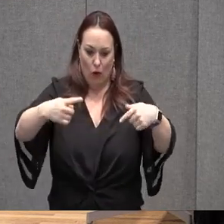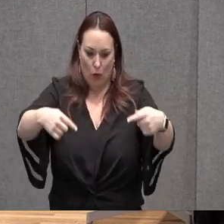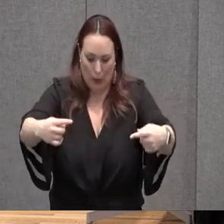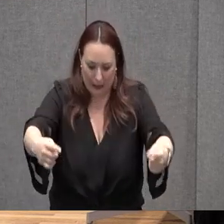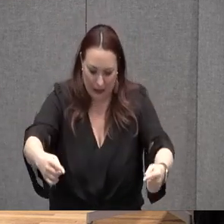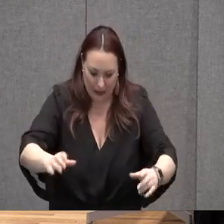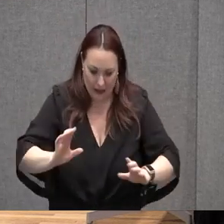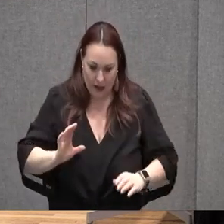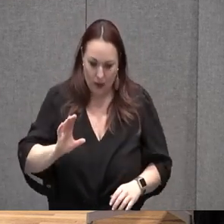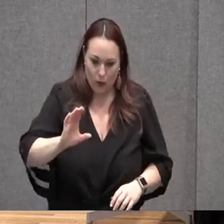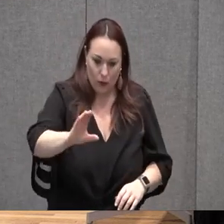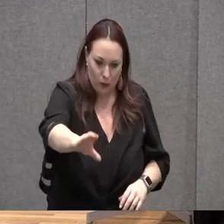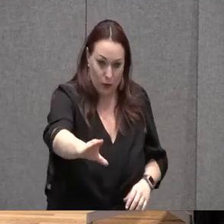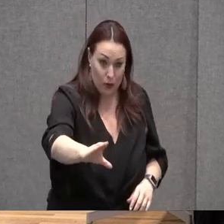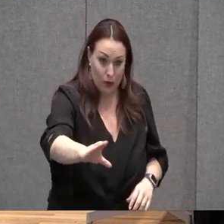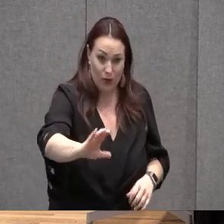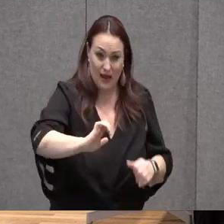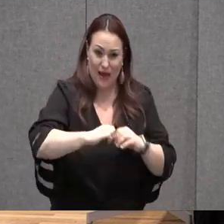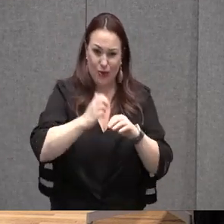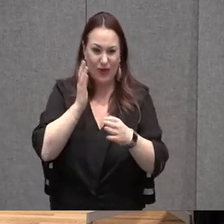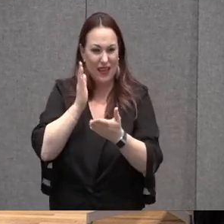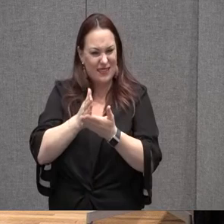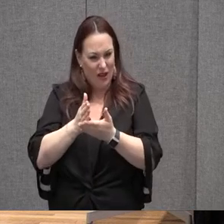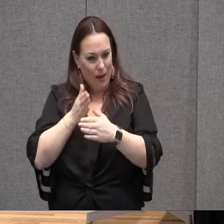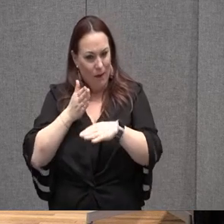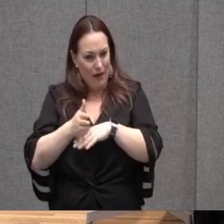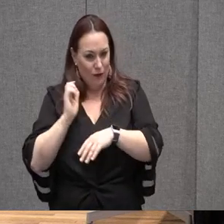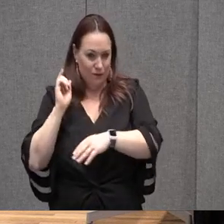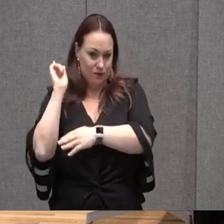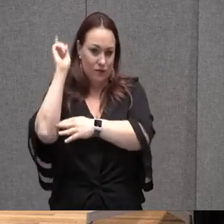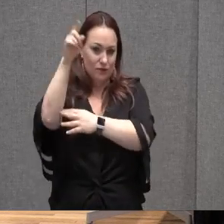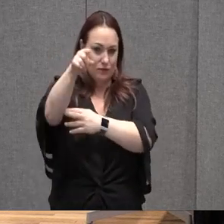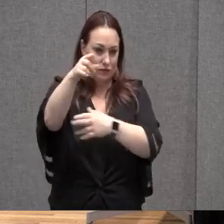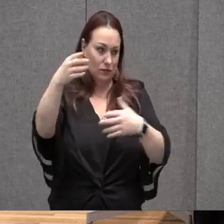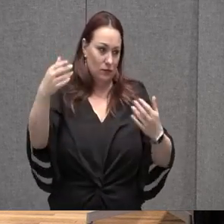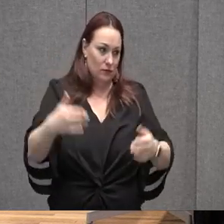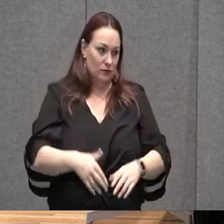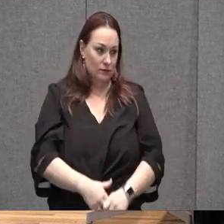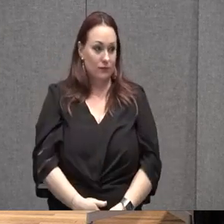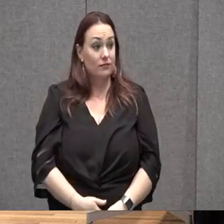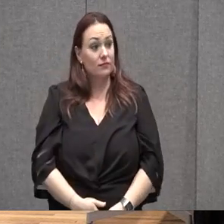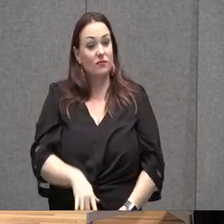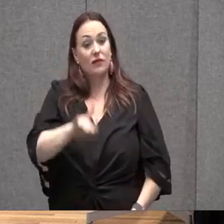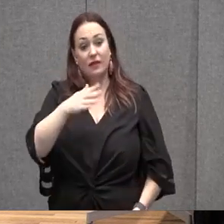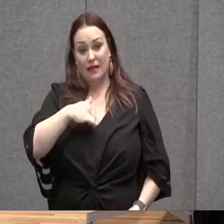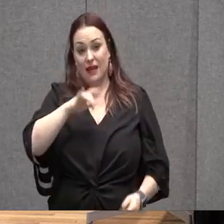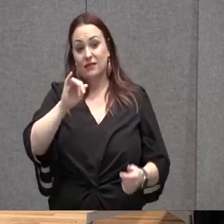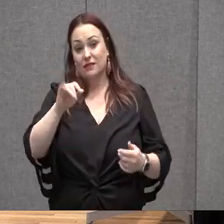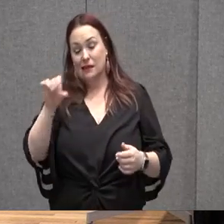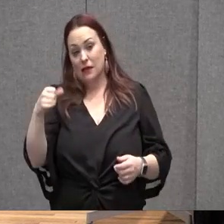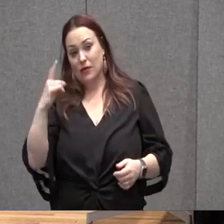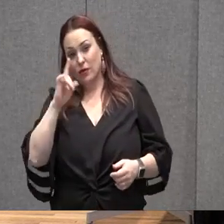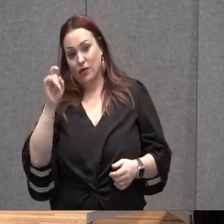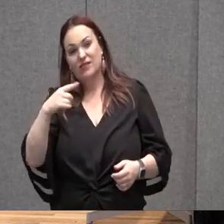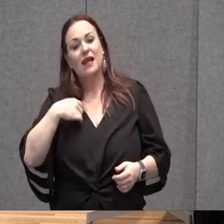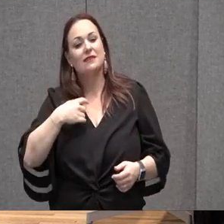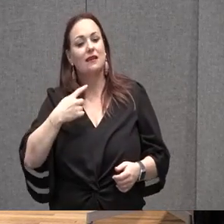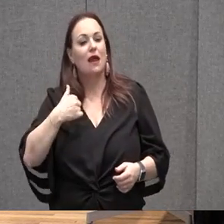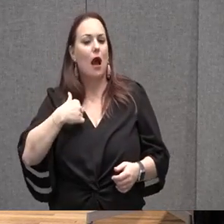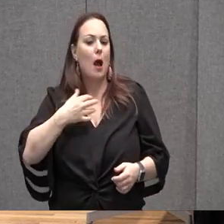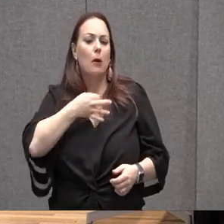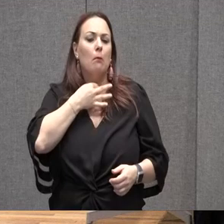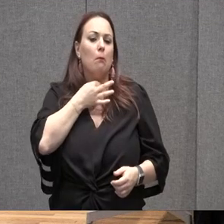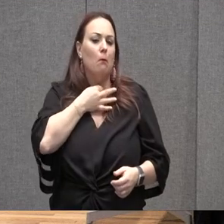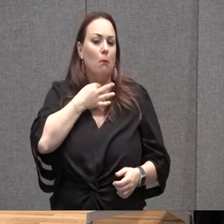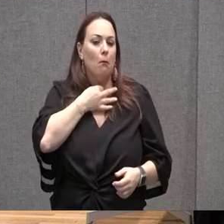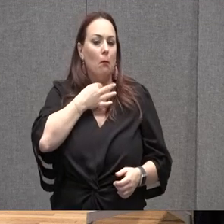from moving when they shot it? That's a question. That's a I wonder question.